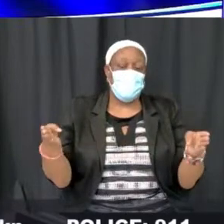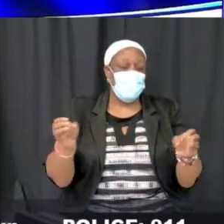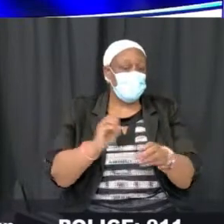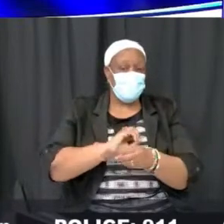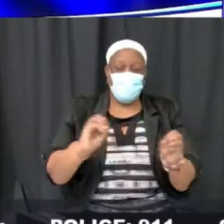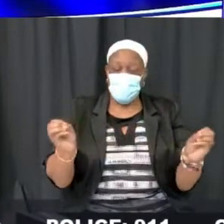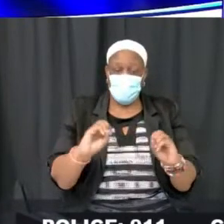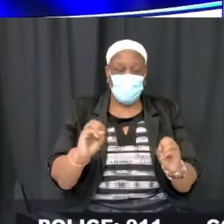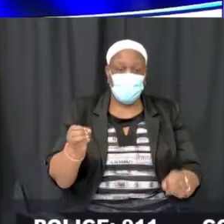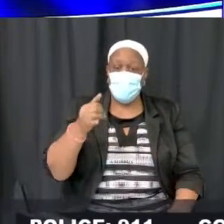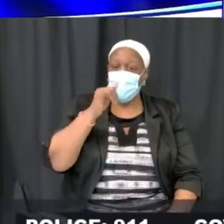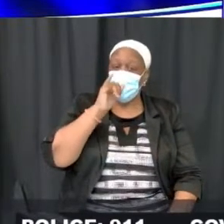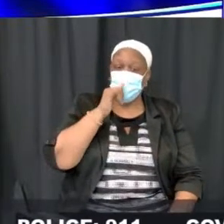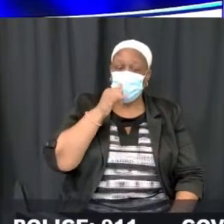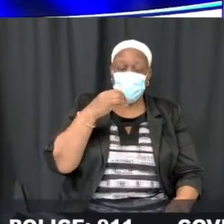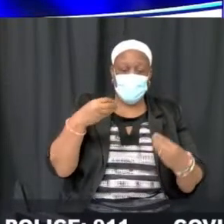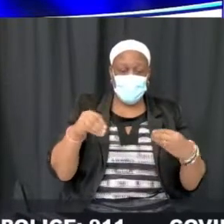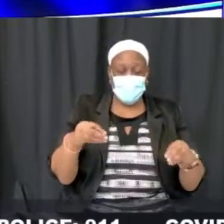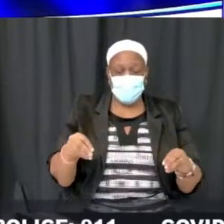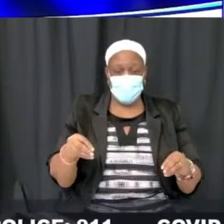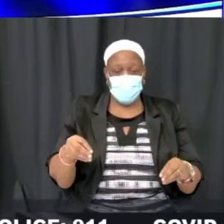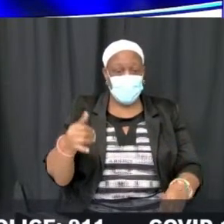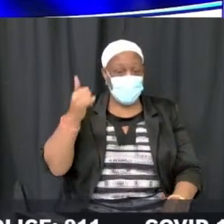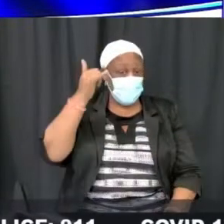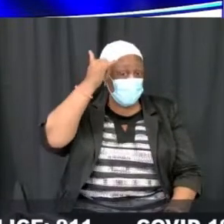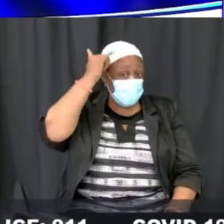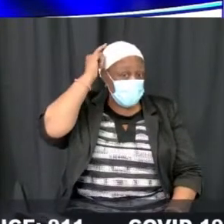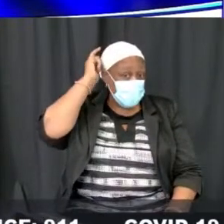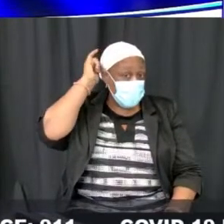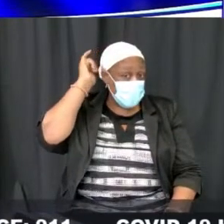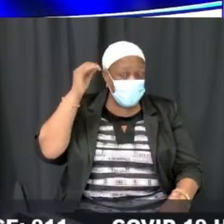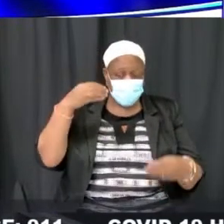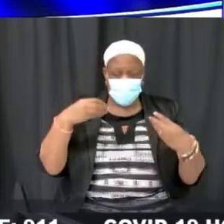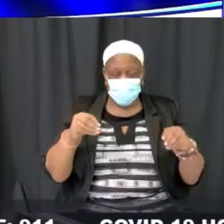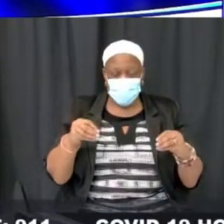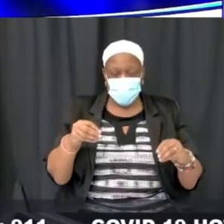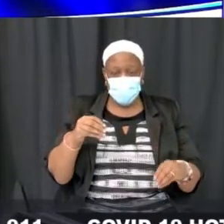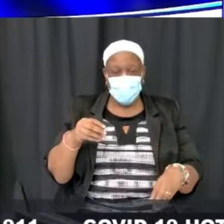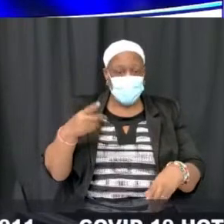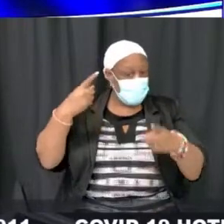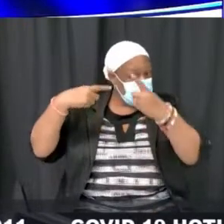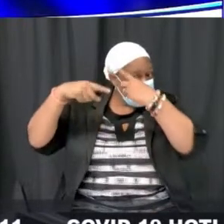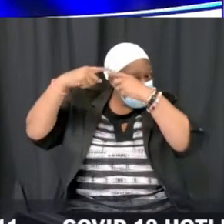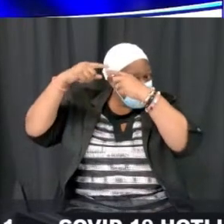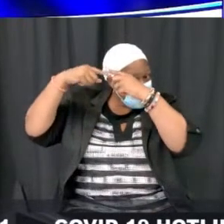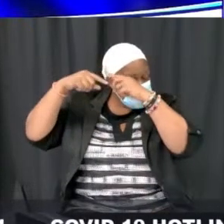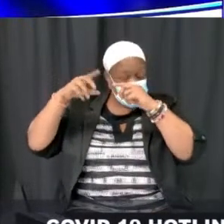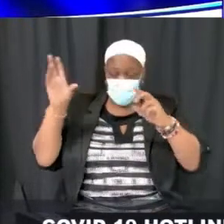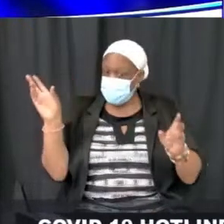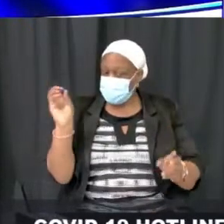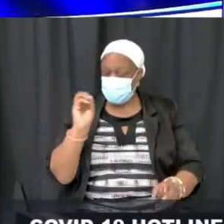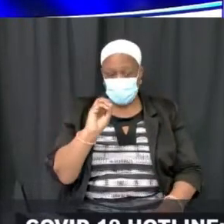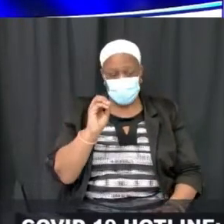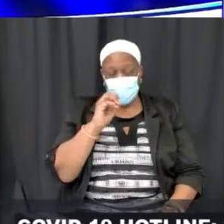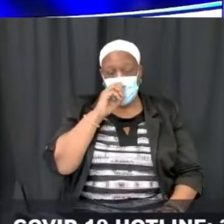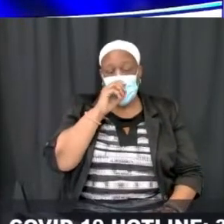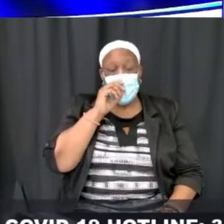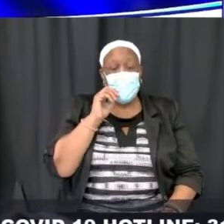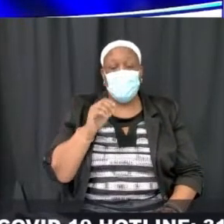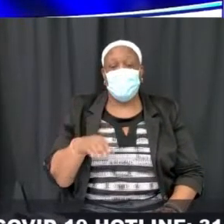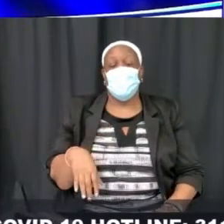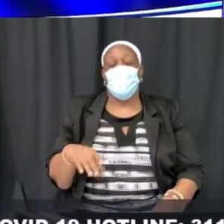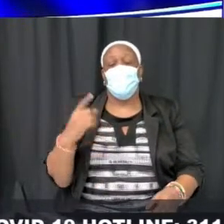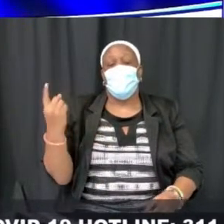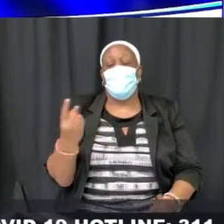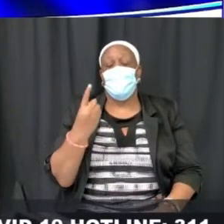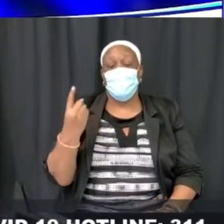barbershops, hair salons, and such other businesses that are not able to operate remotely using virtual means should